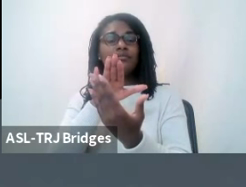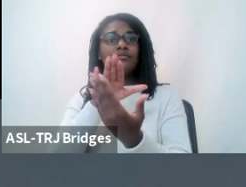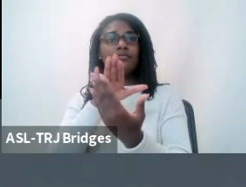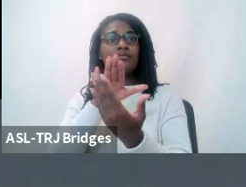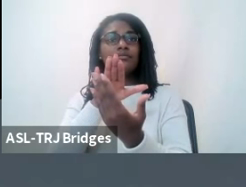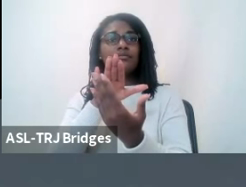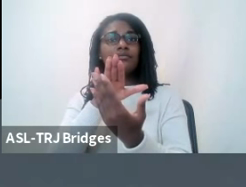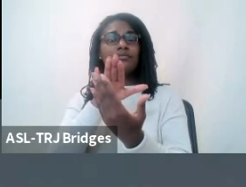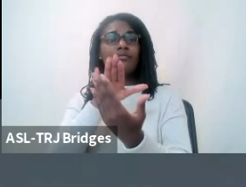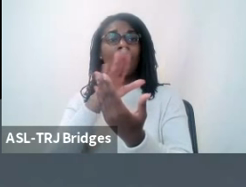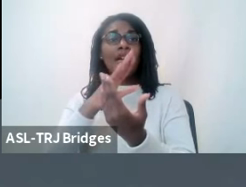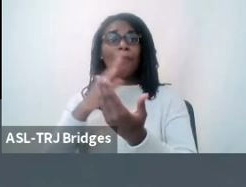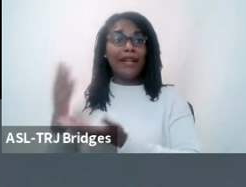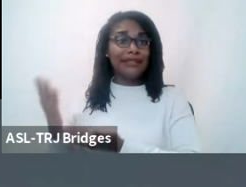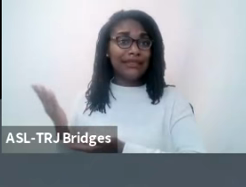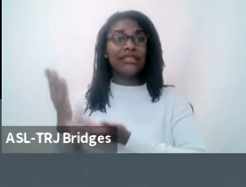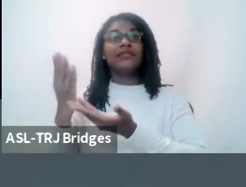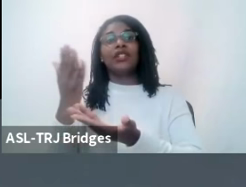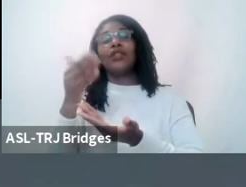By their very presence